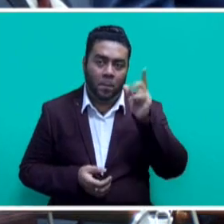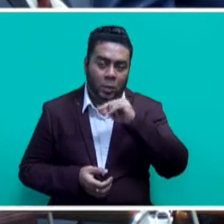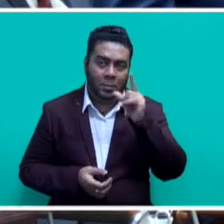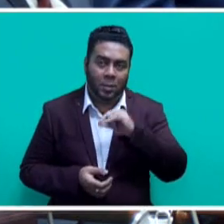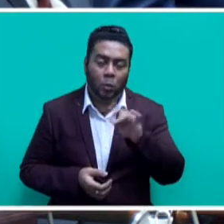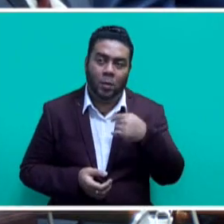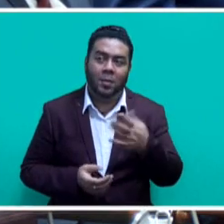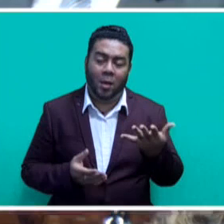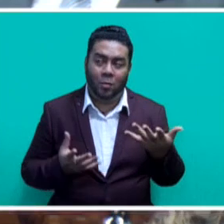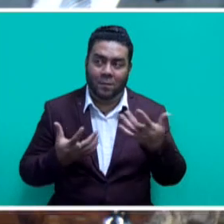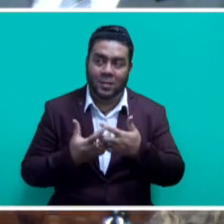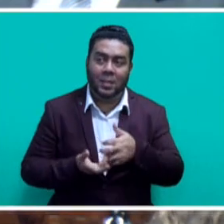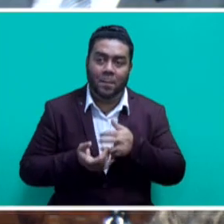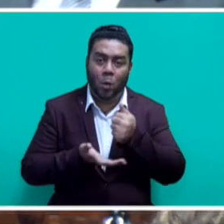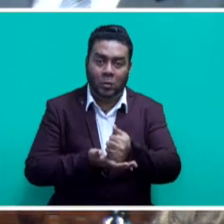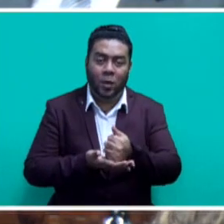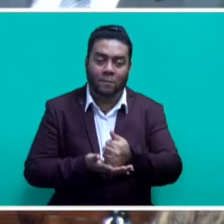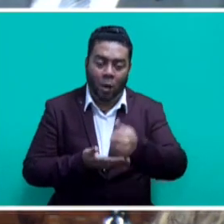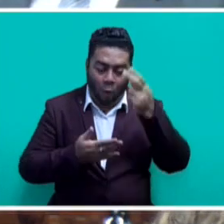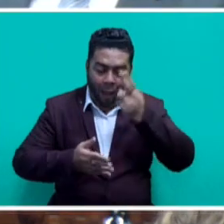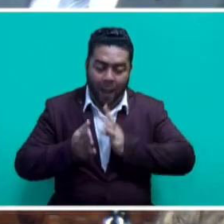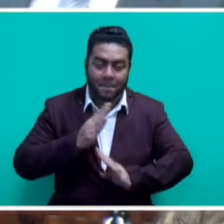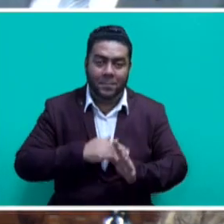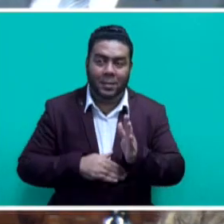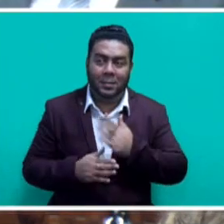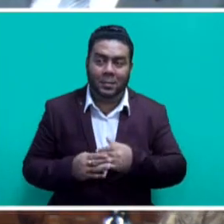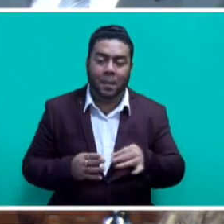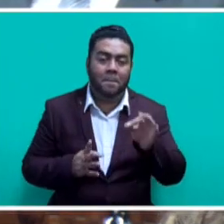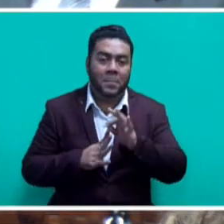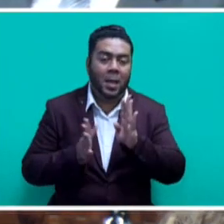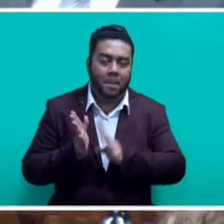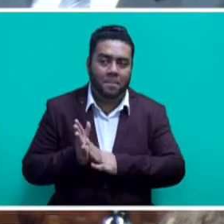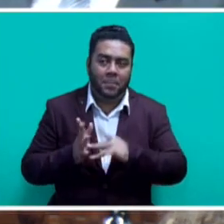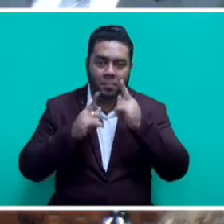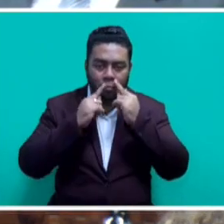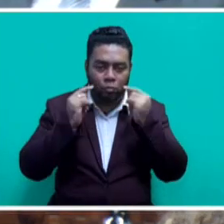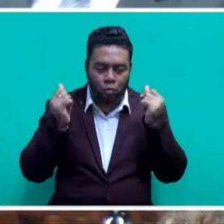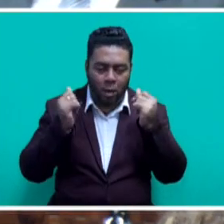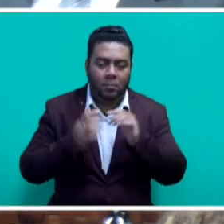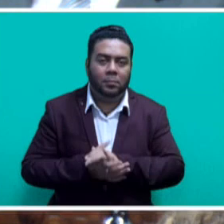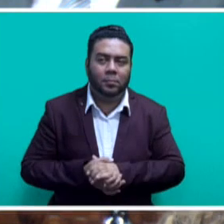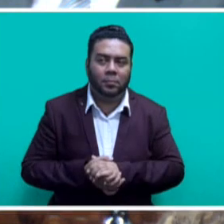without the ever-present support of our humble and most gracious Prime Minister, Honourable Sirivedi Rabuka.